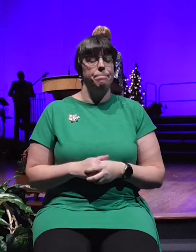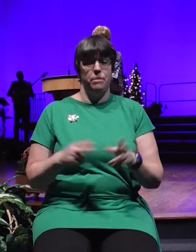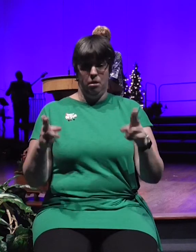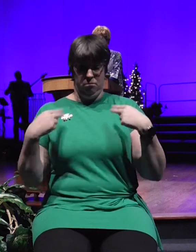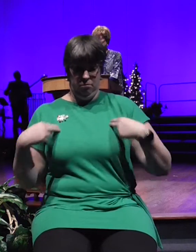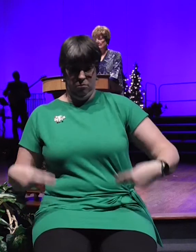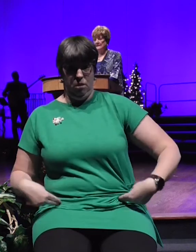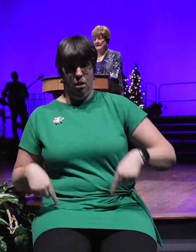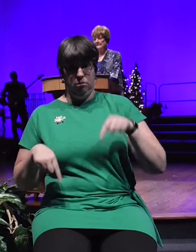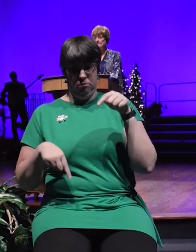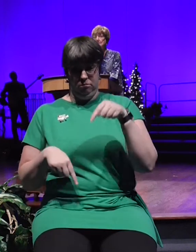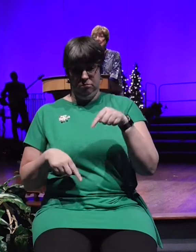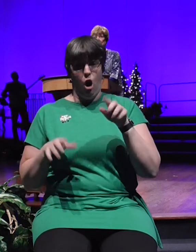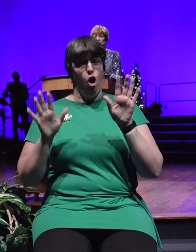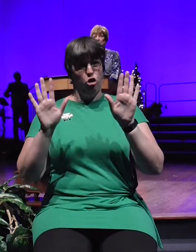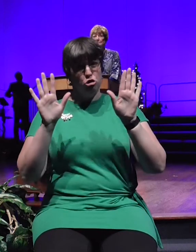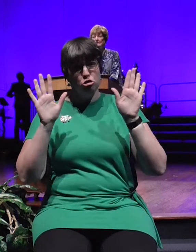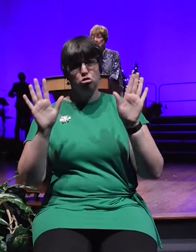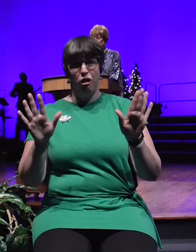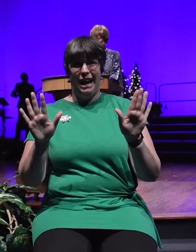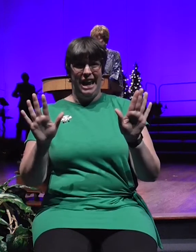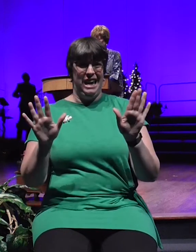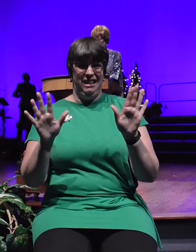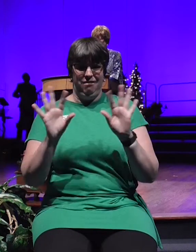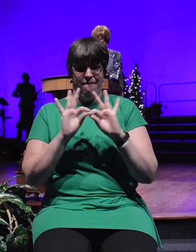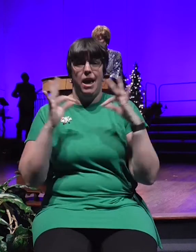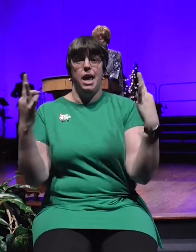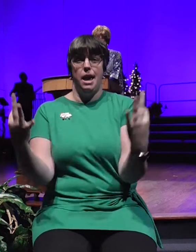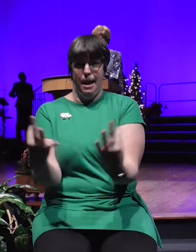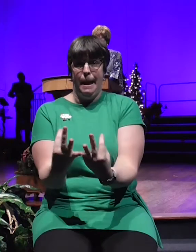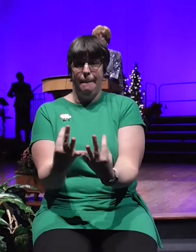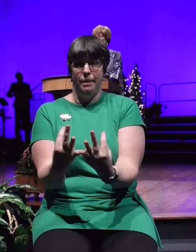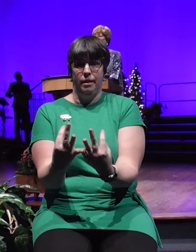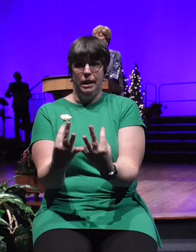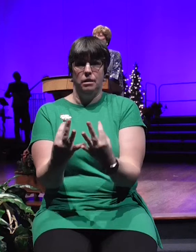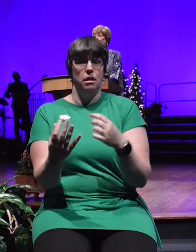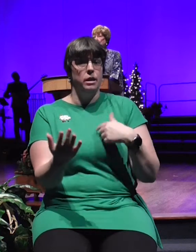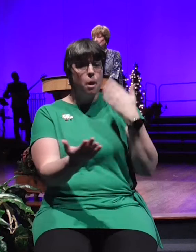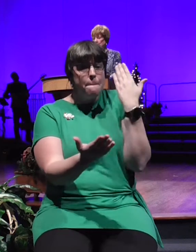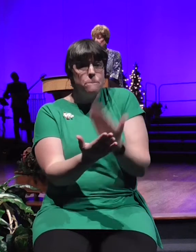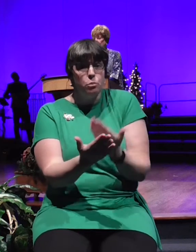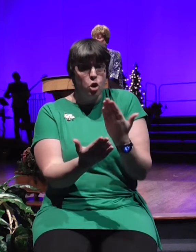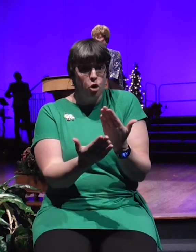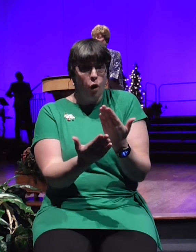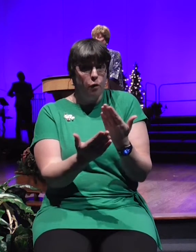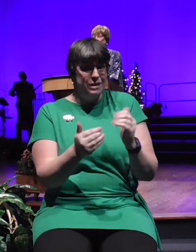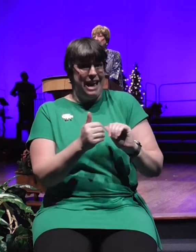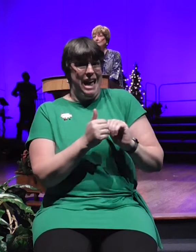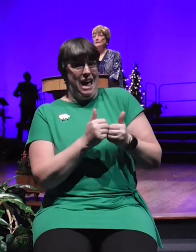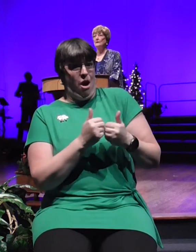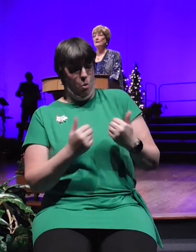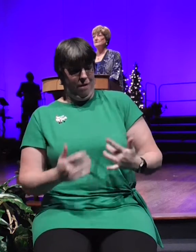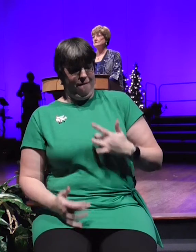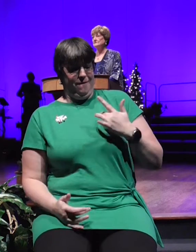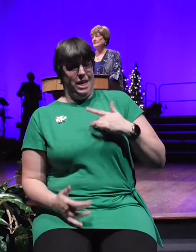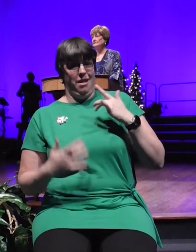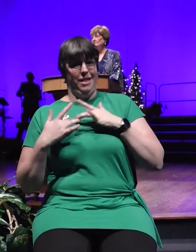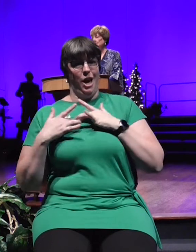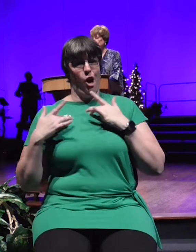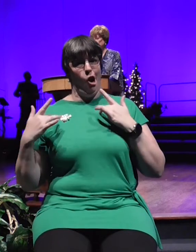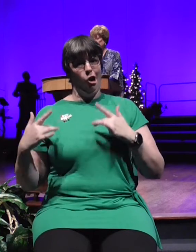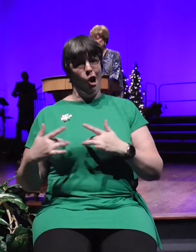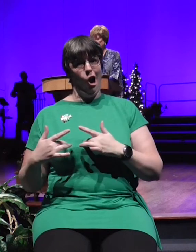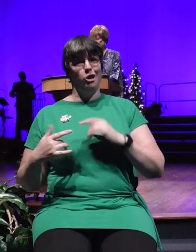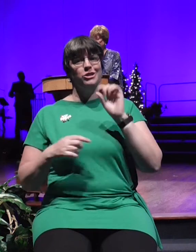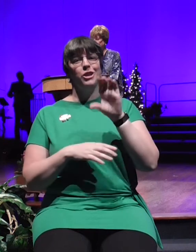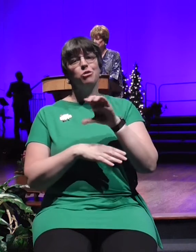Mankind is a great and immense family. This is proved by what we feel in our